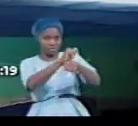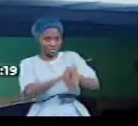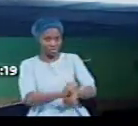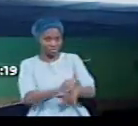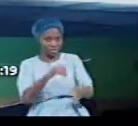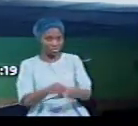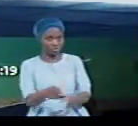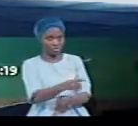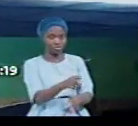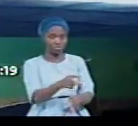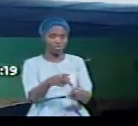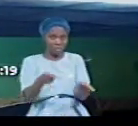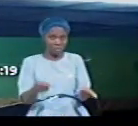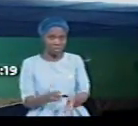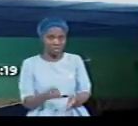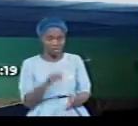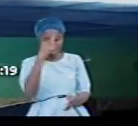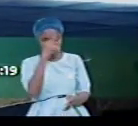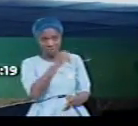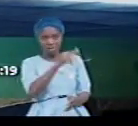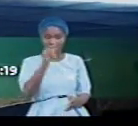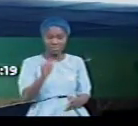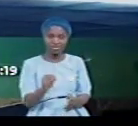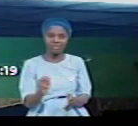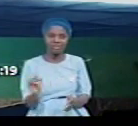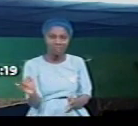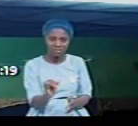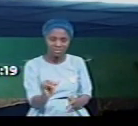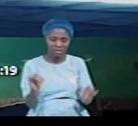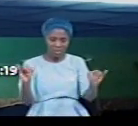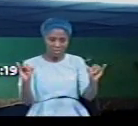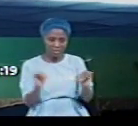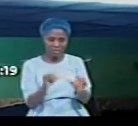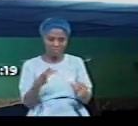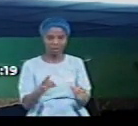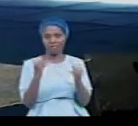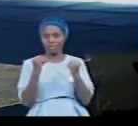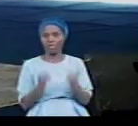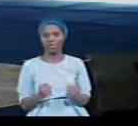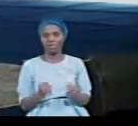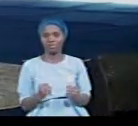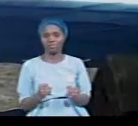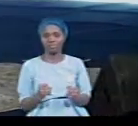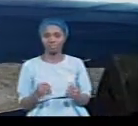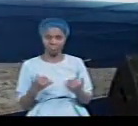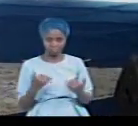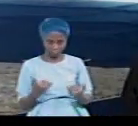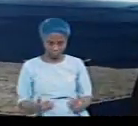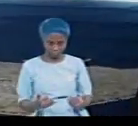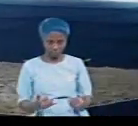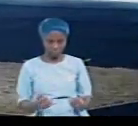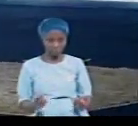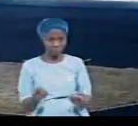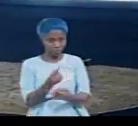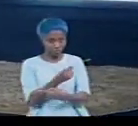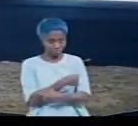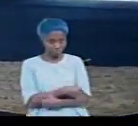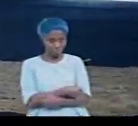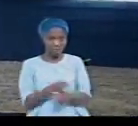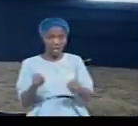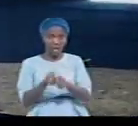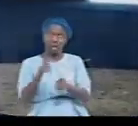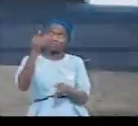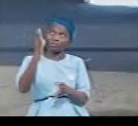the same measure of power. Today, as God has called us,